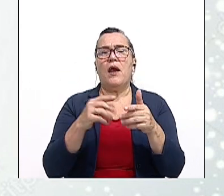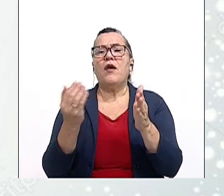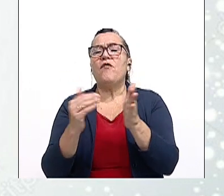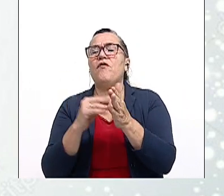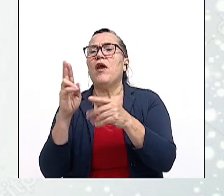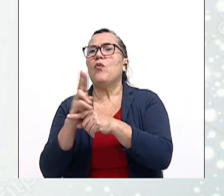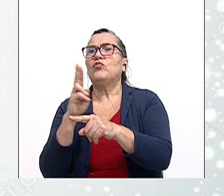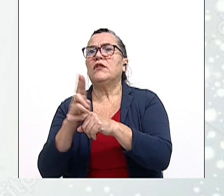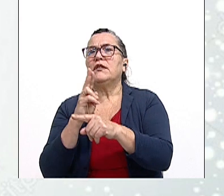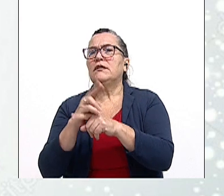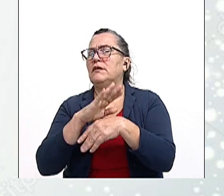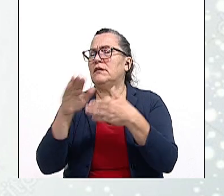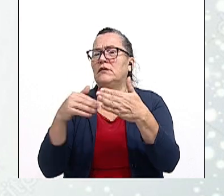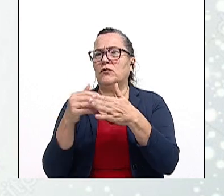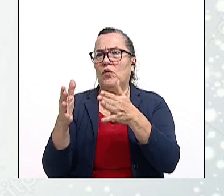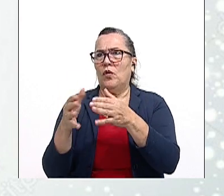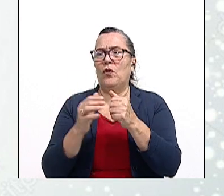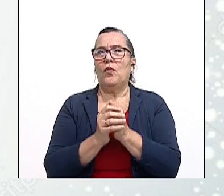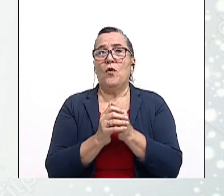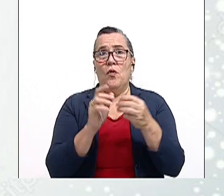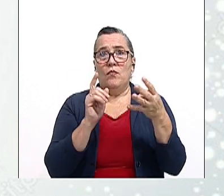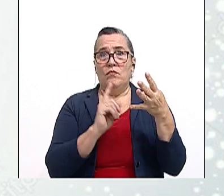Reuse everything.